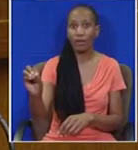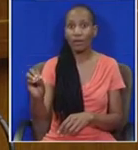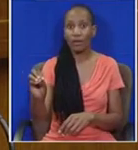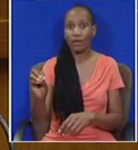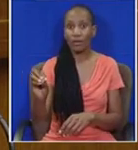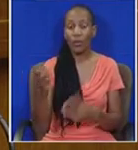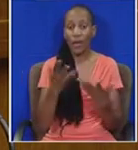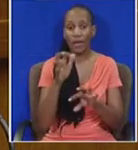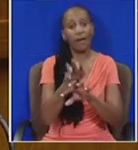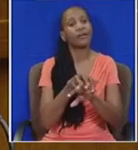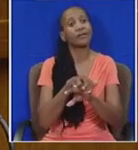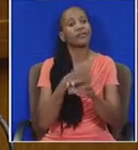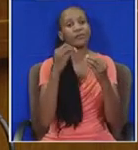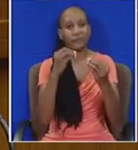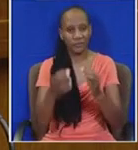non-agricultural sector.